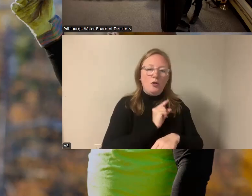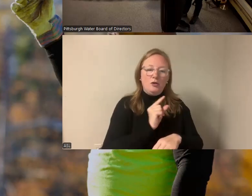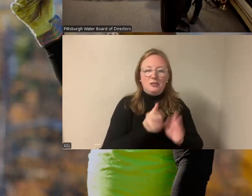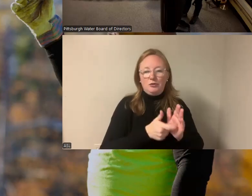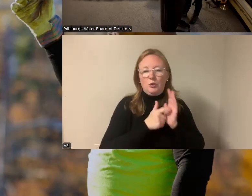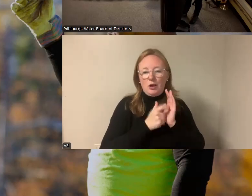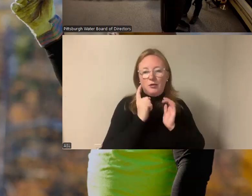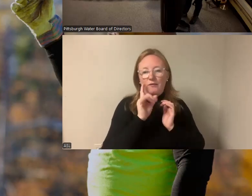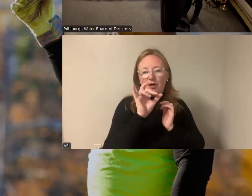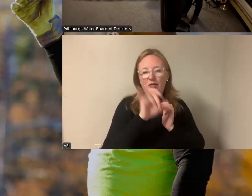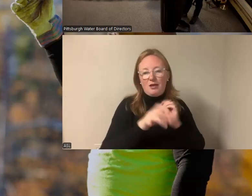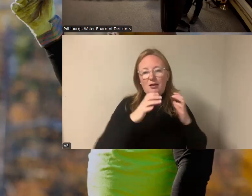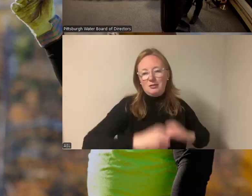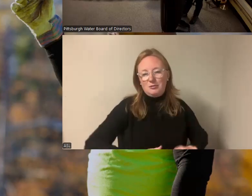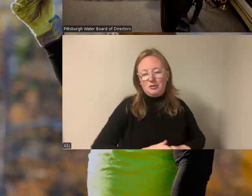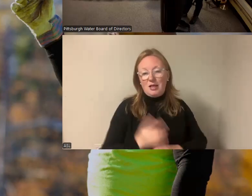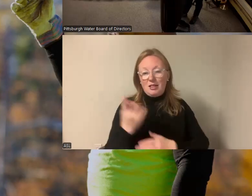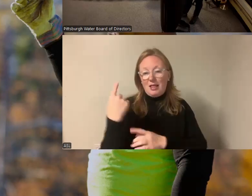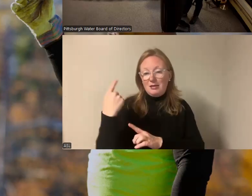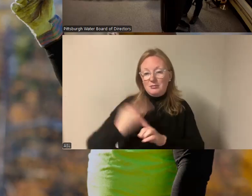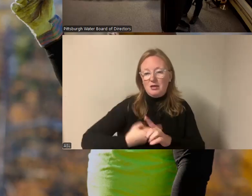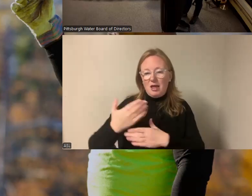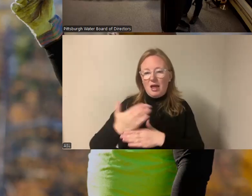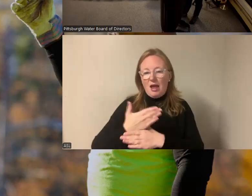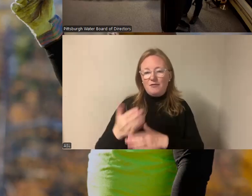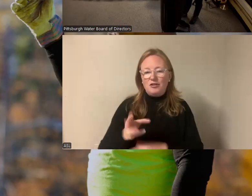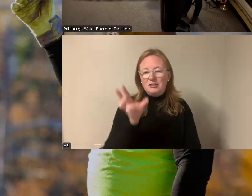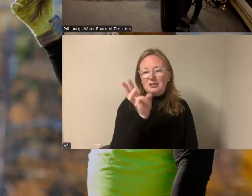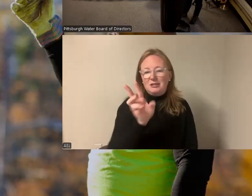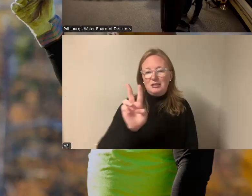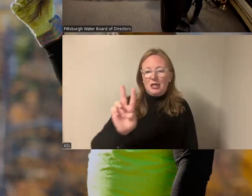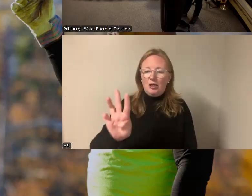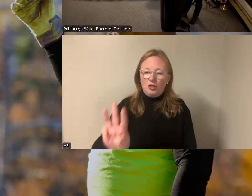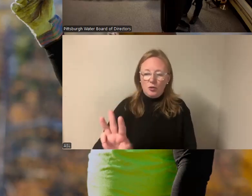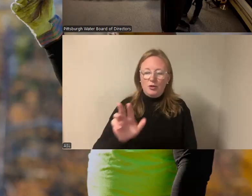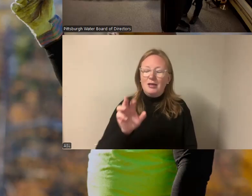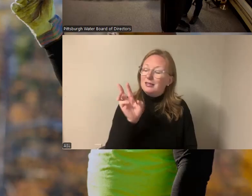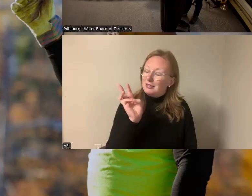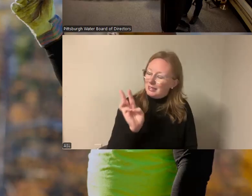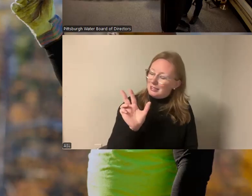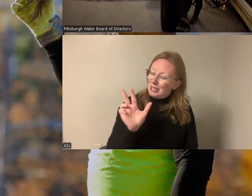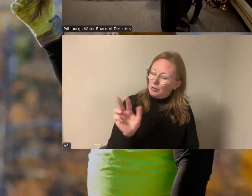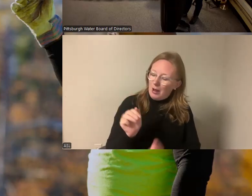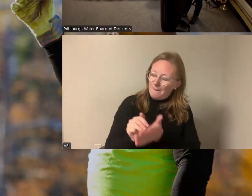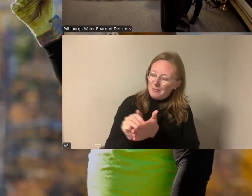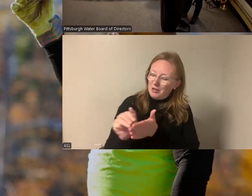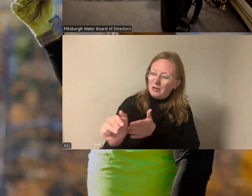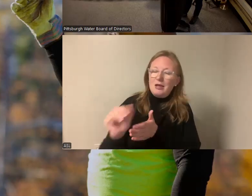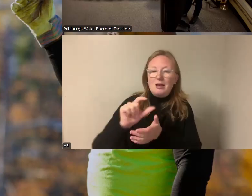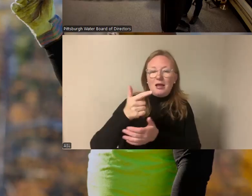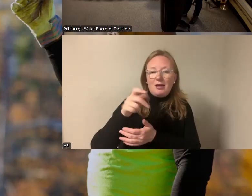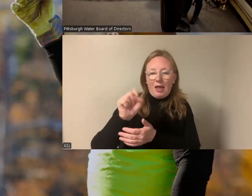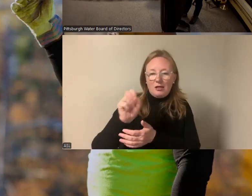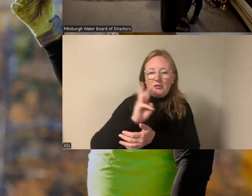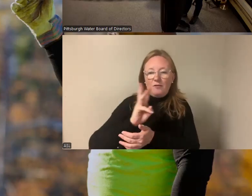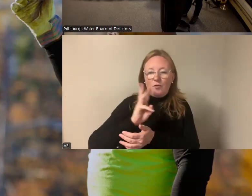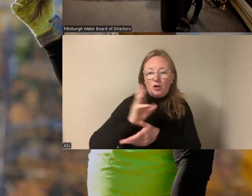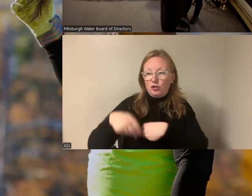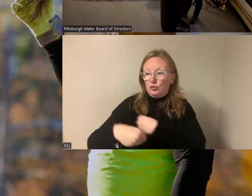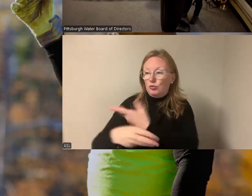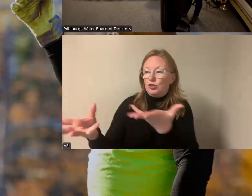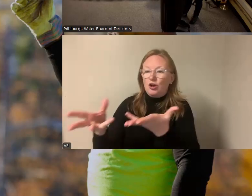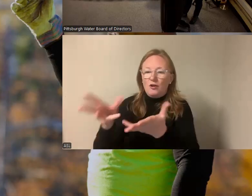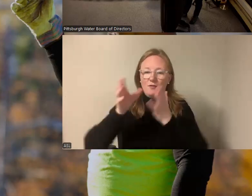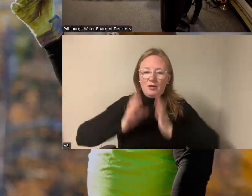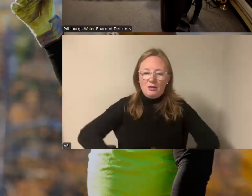for our customers. And then last month, we produced an average of 63 million gallons of water on a daily basis to serve our customers. So that